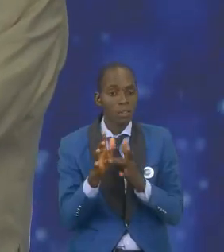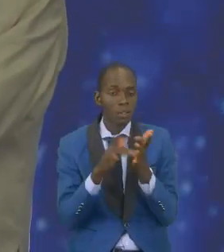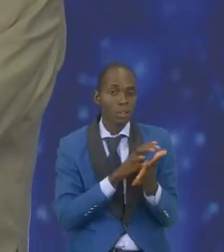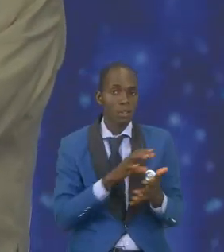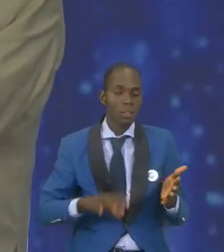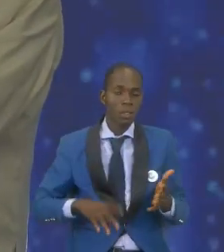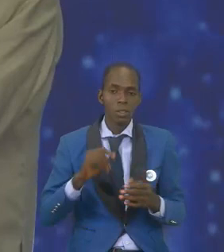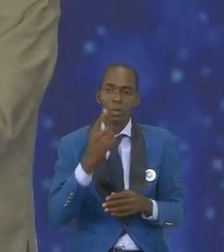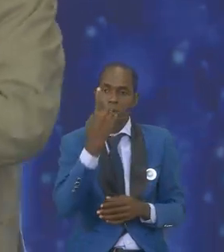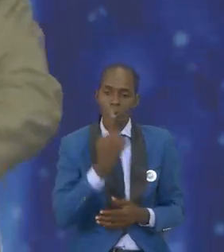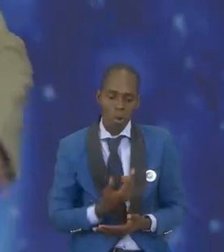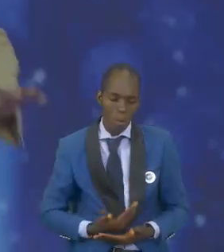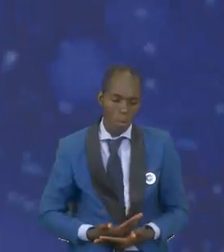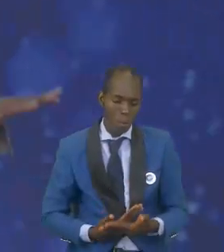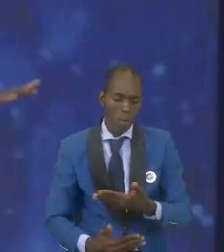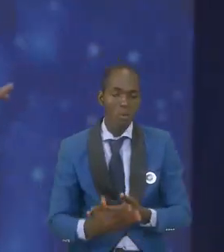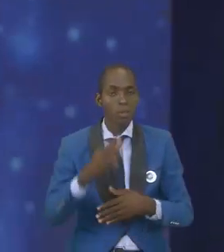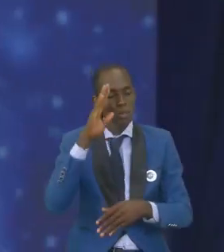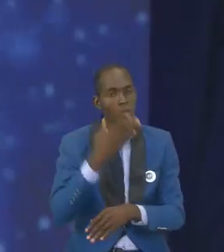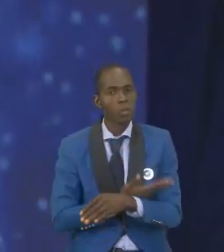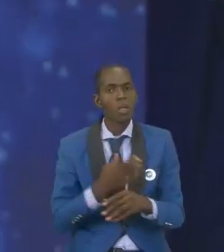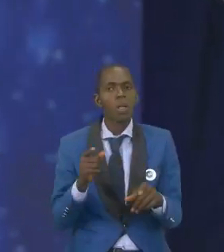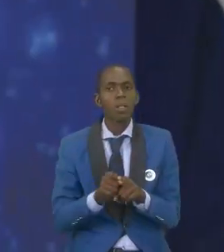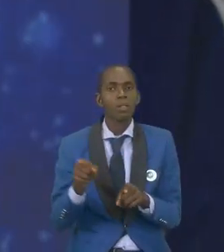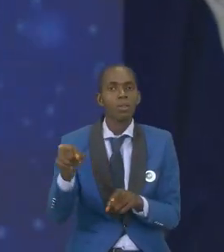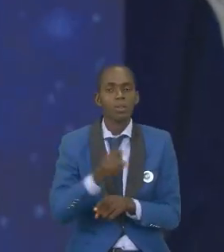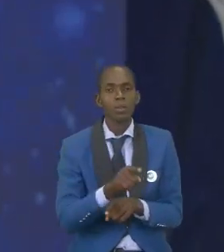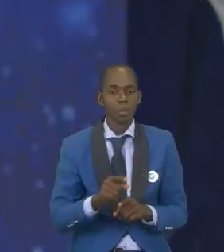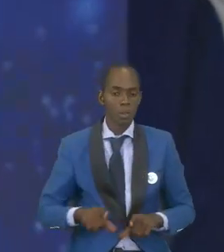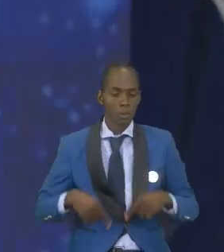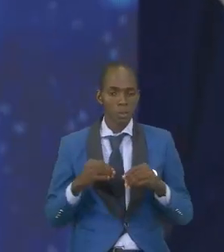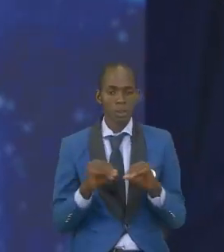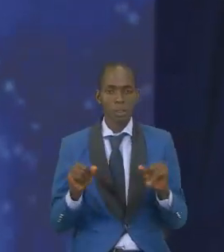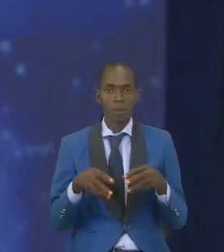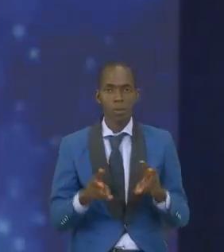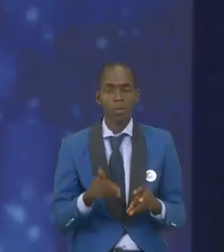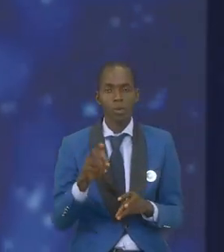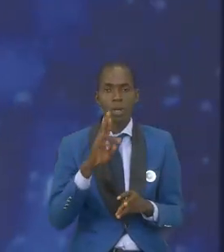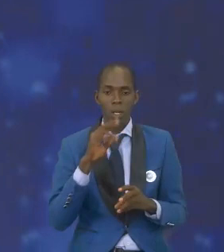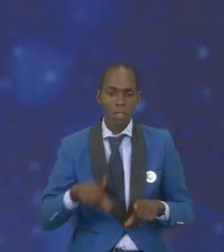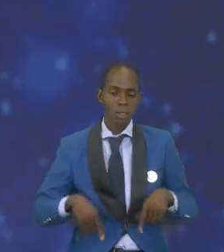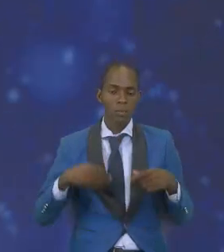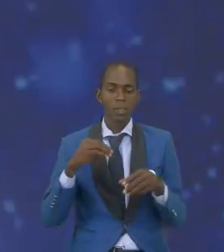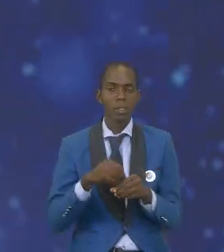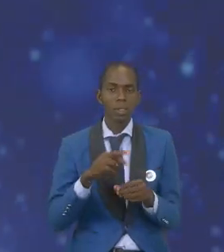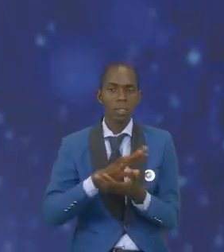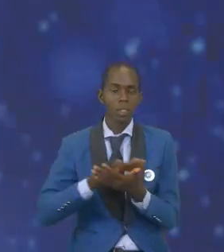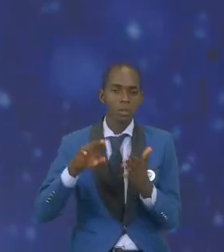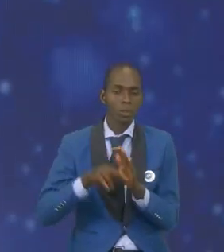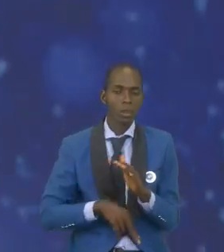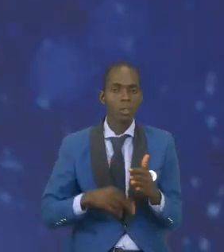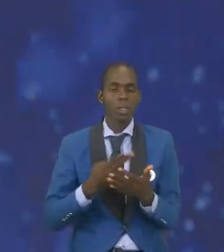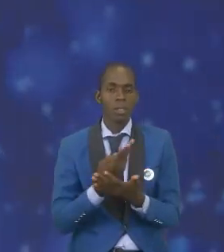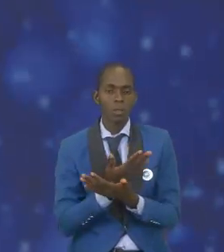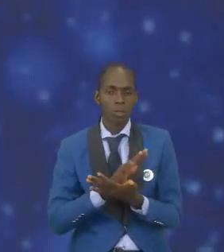begotten Son, like he lived, in the same way you are living the righteous life and the holy life, and